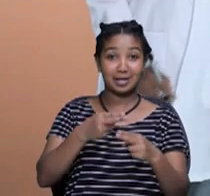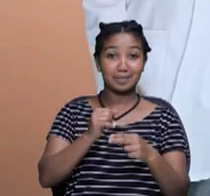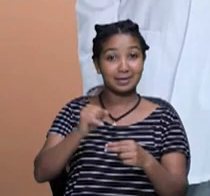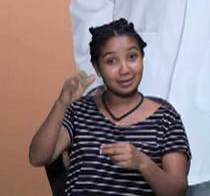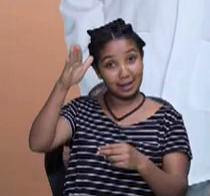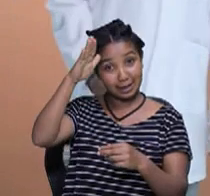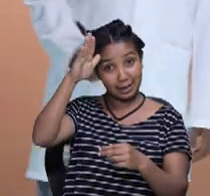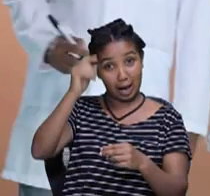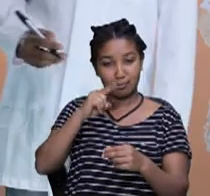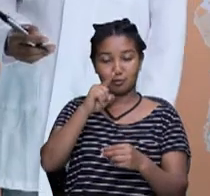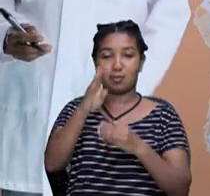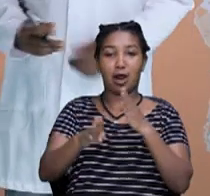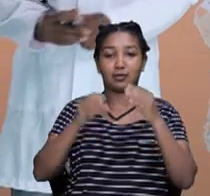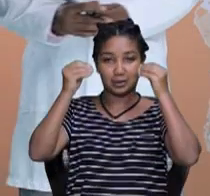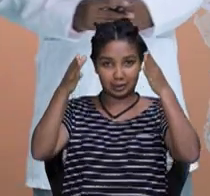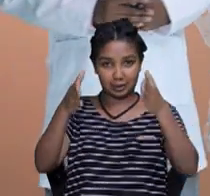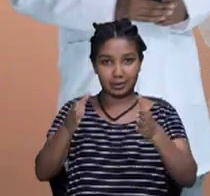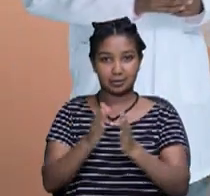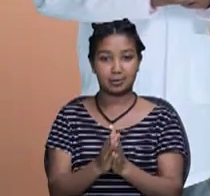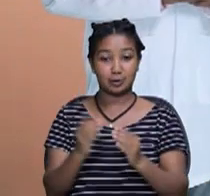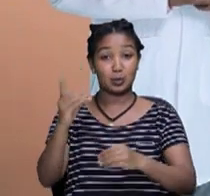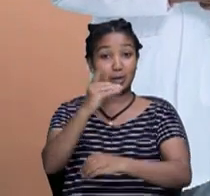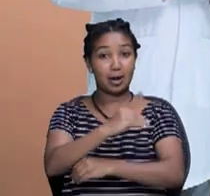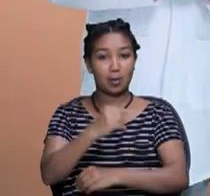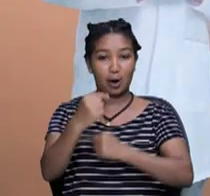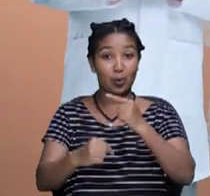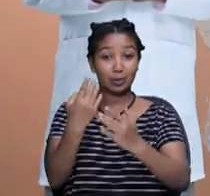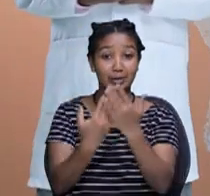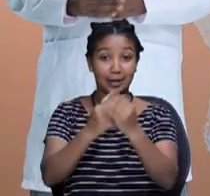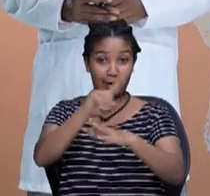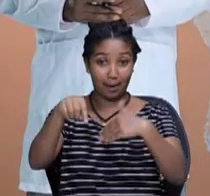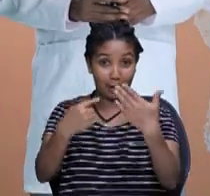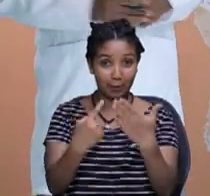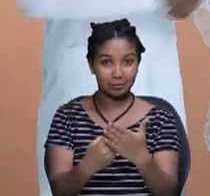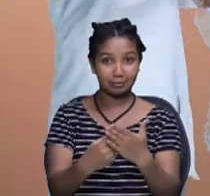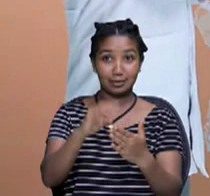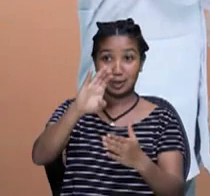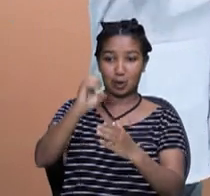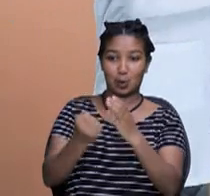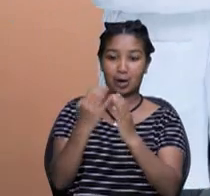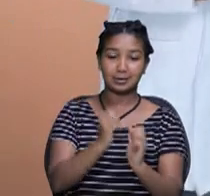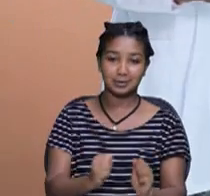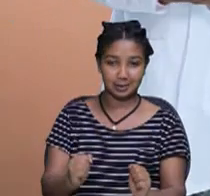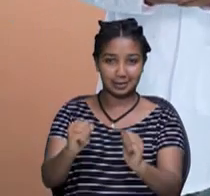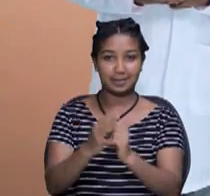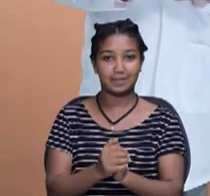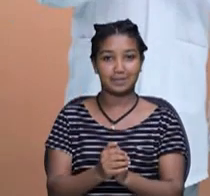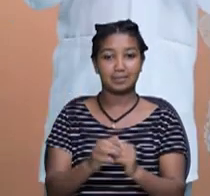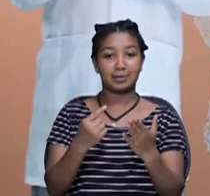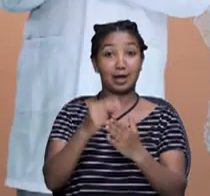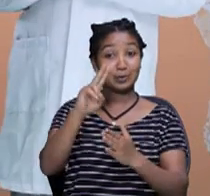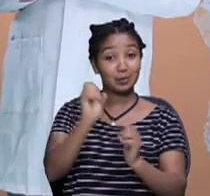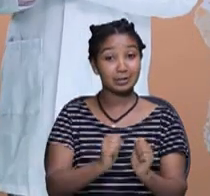my name is Gernot Schama. I am your biology teacher. Today we are going to deal about the endocrine system.